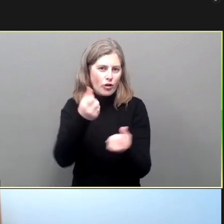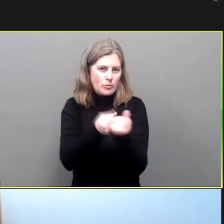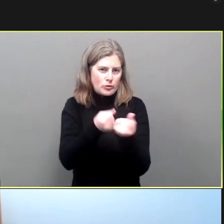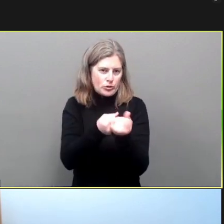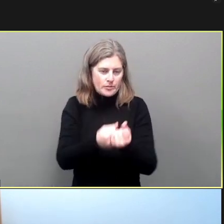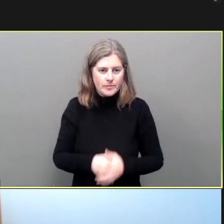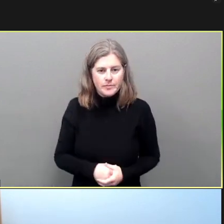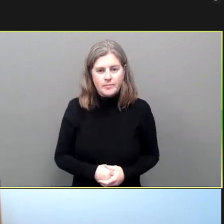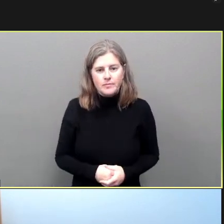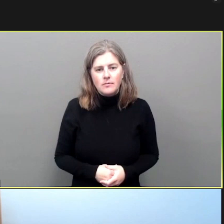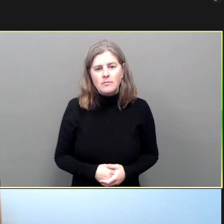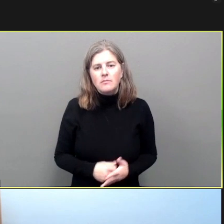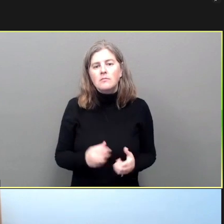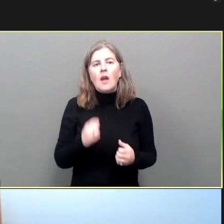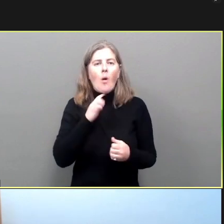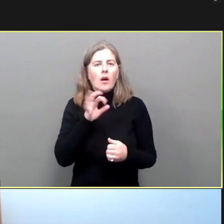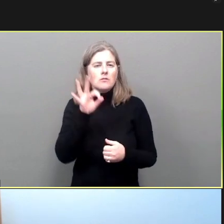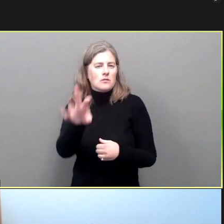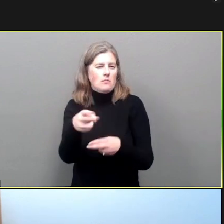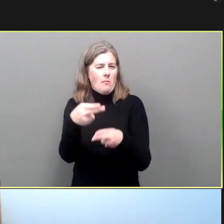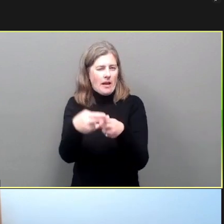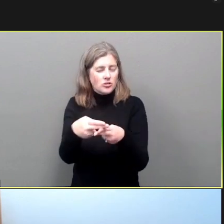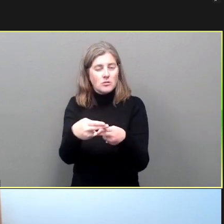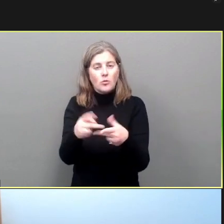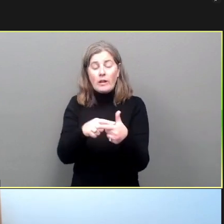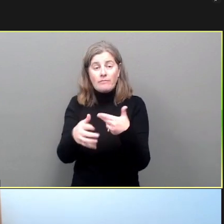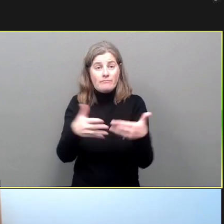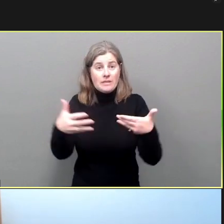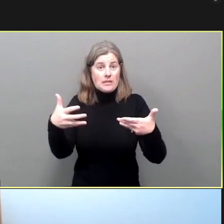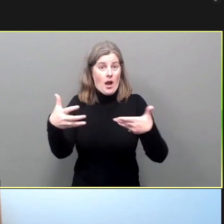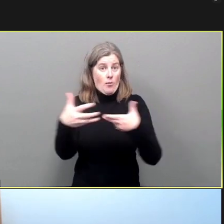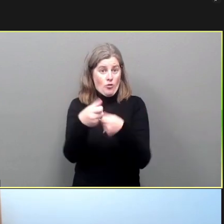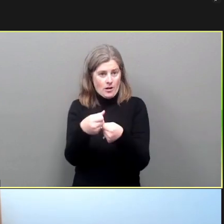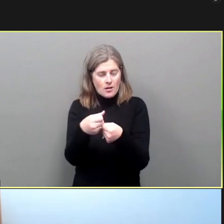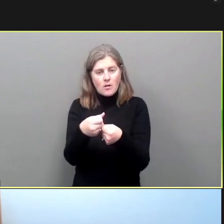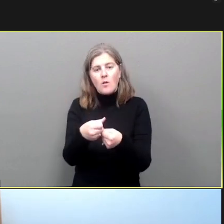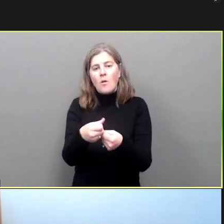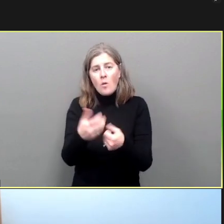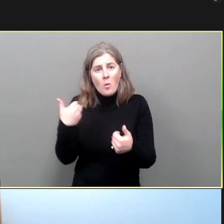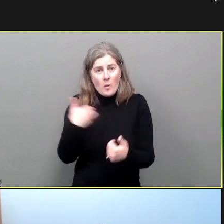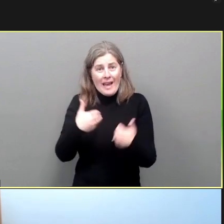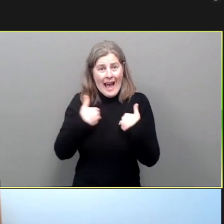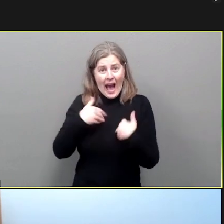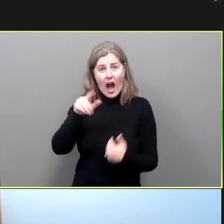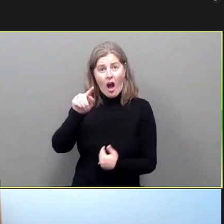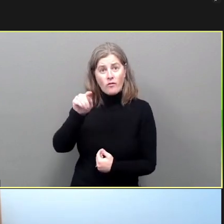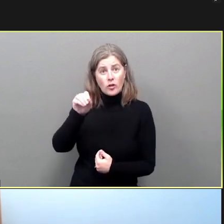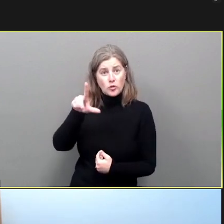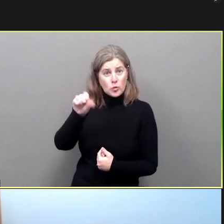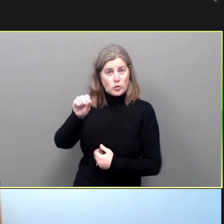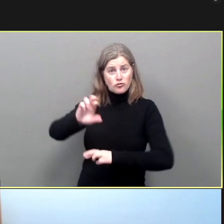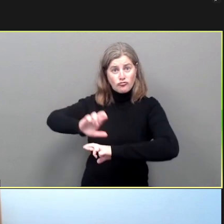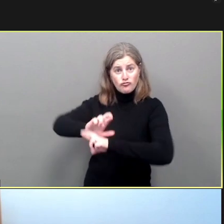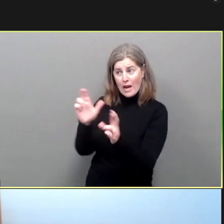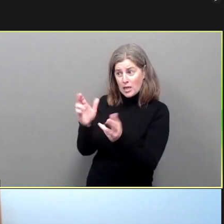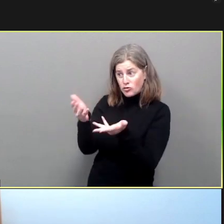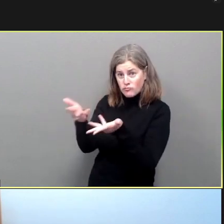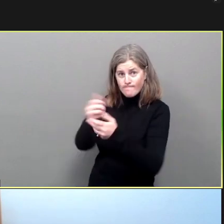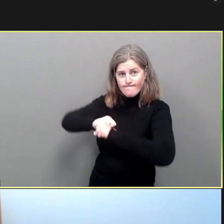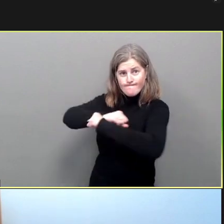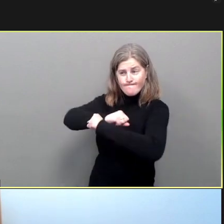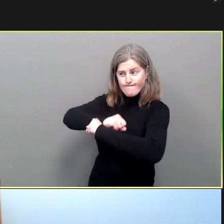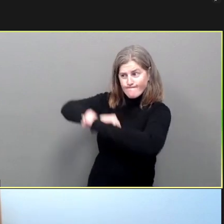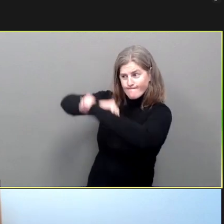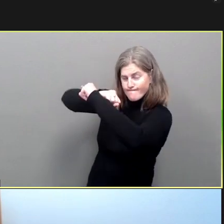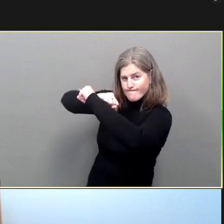So I want to just mention in summary, we do have the tools to fight this variant.